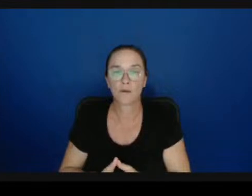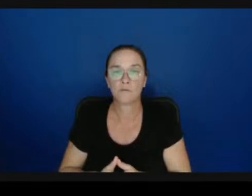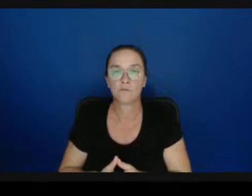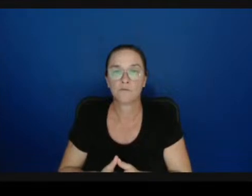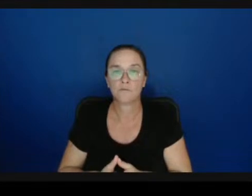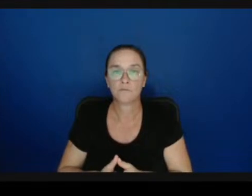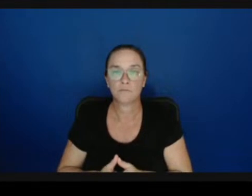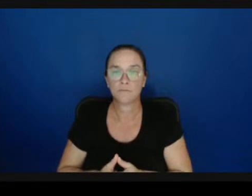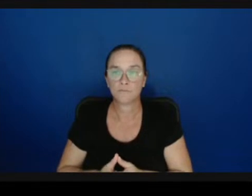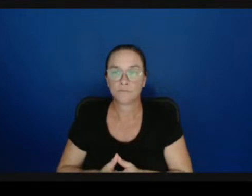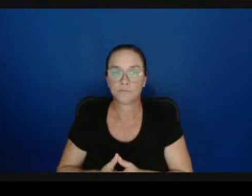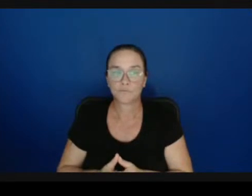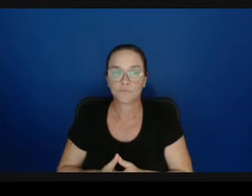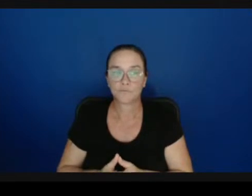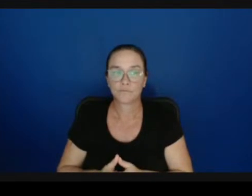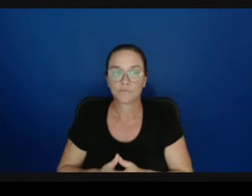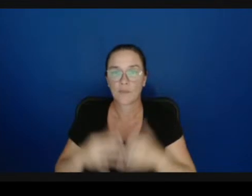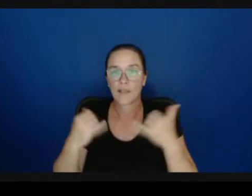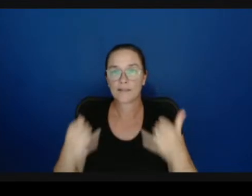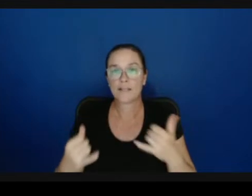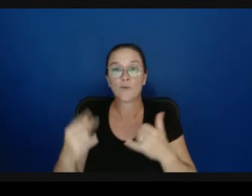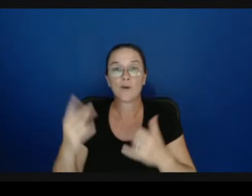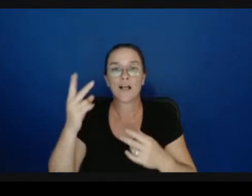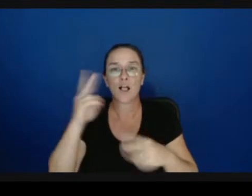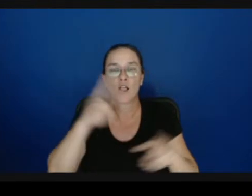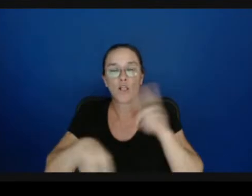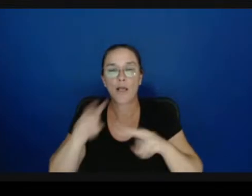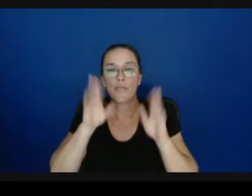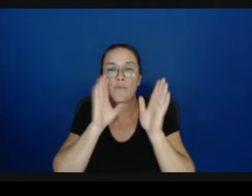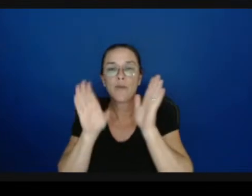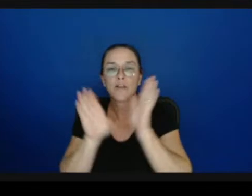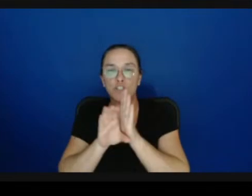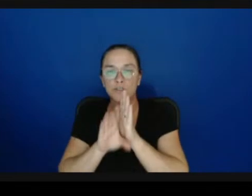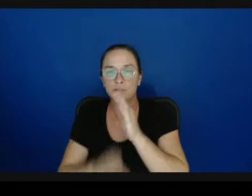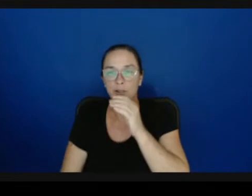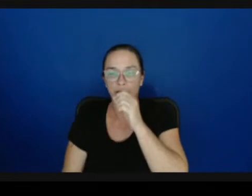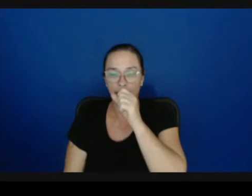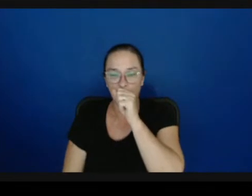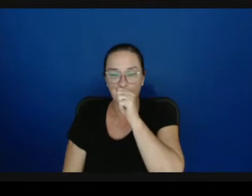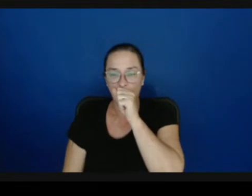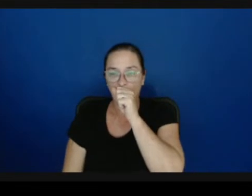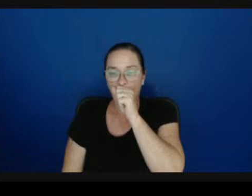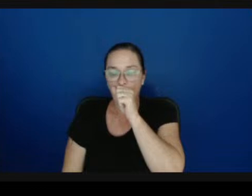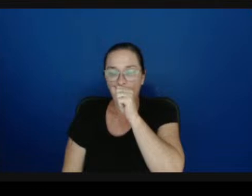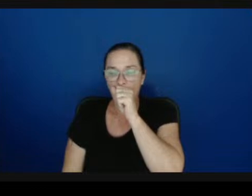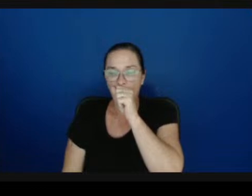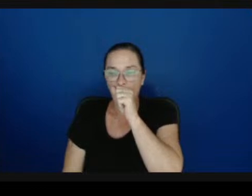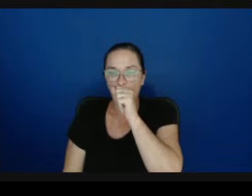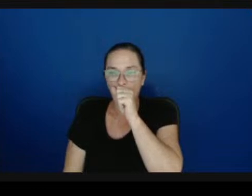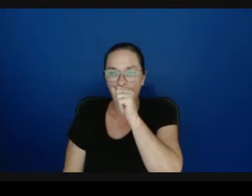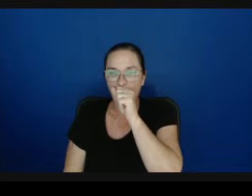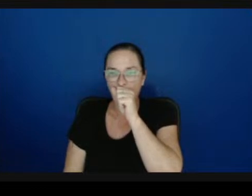we'll go to our visuals and our observations on Kilauea.